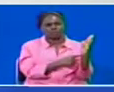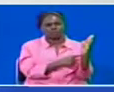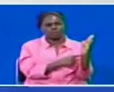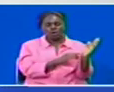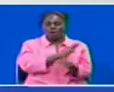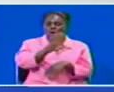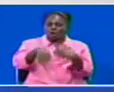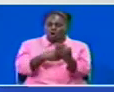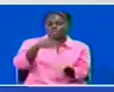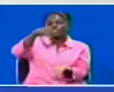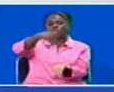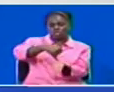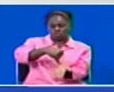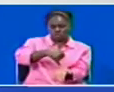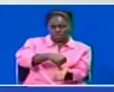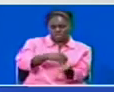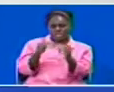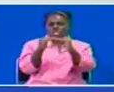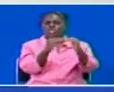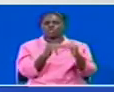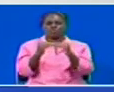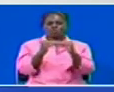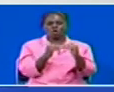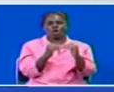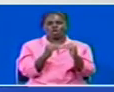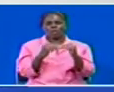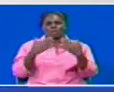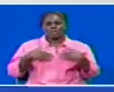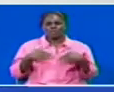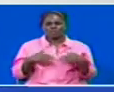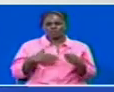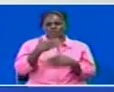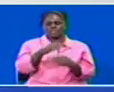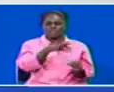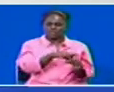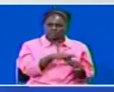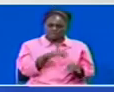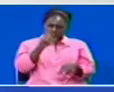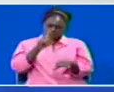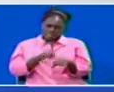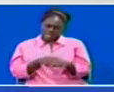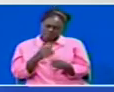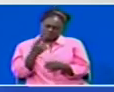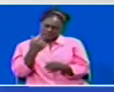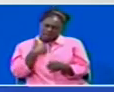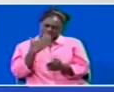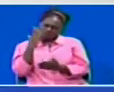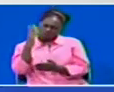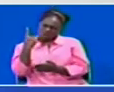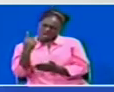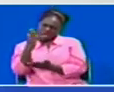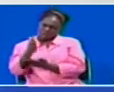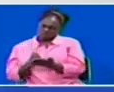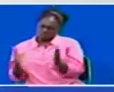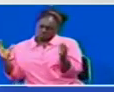have all been brought on board as equal players, you know, in the forthcoming general election. But when you have one side that apparently